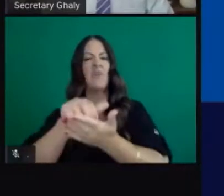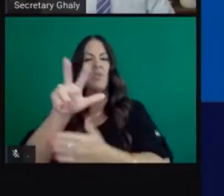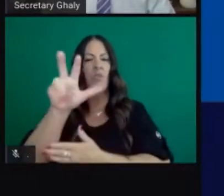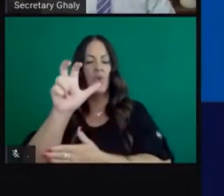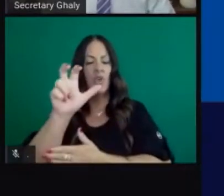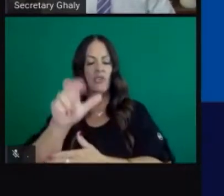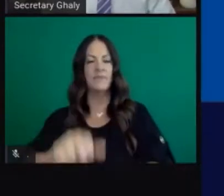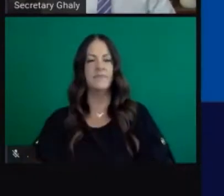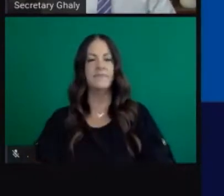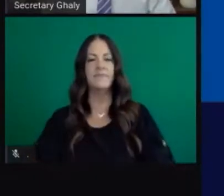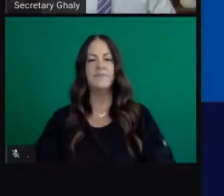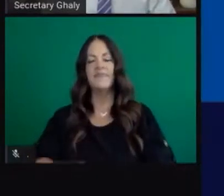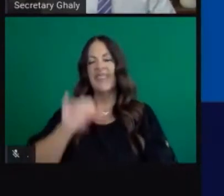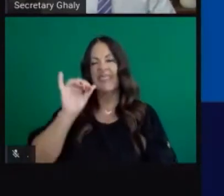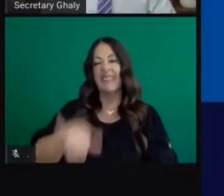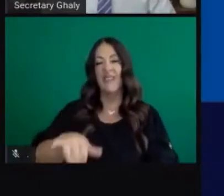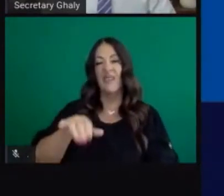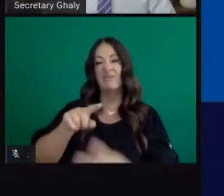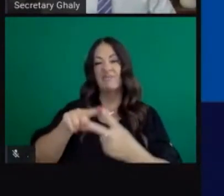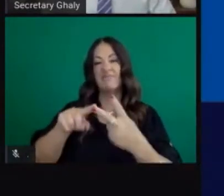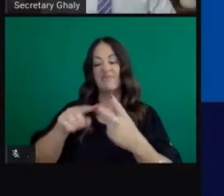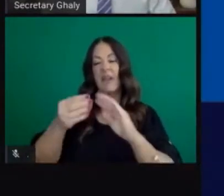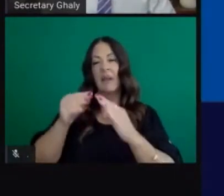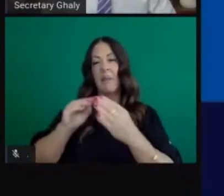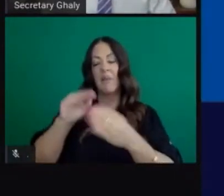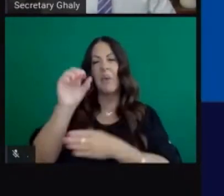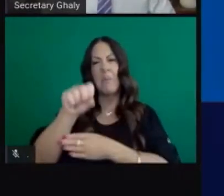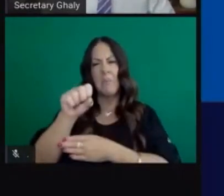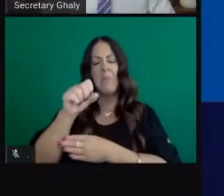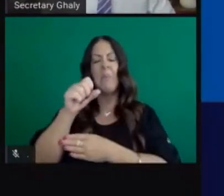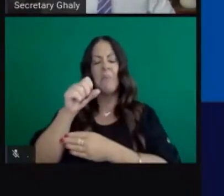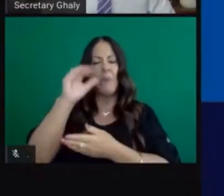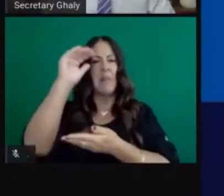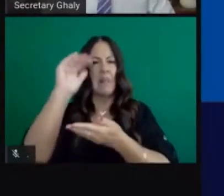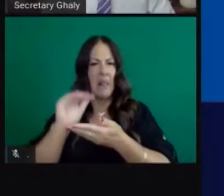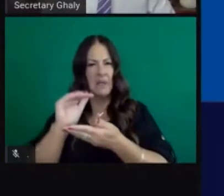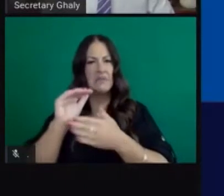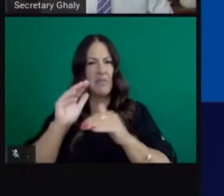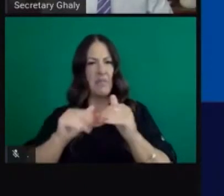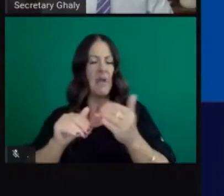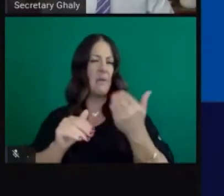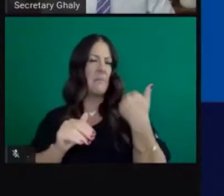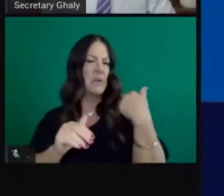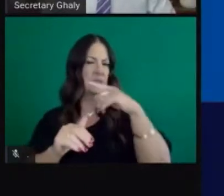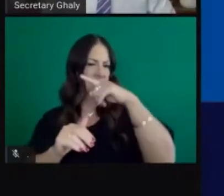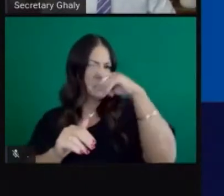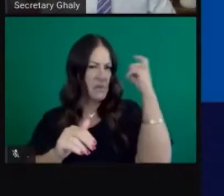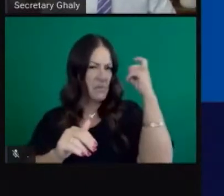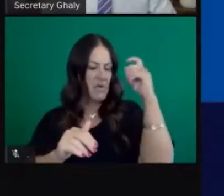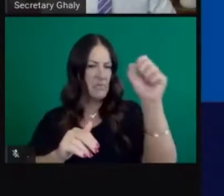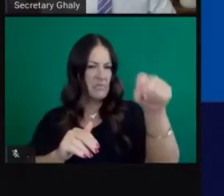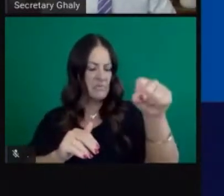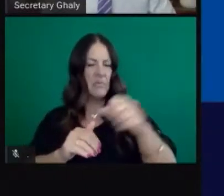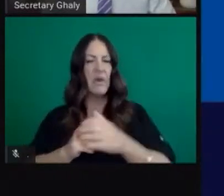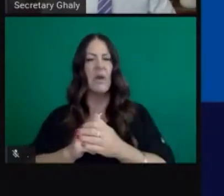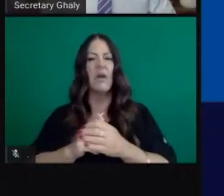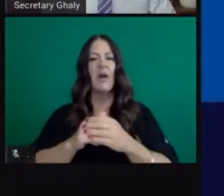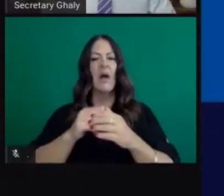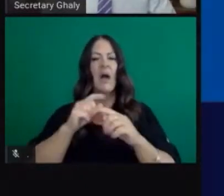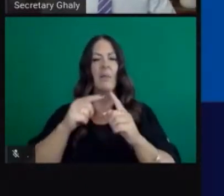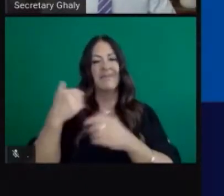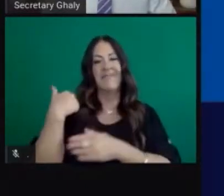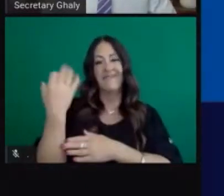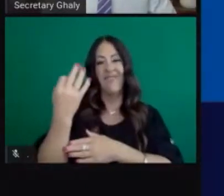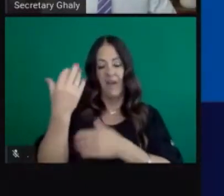you that, yes, these numbers are lower, thankfully, than where we were this summer. We, however, updated you on